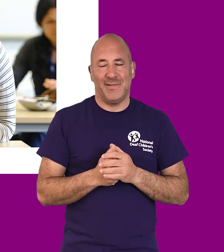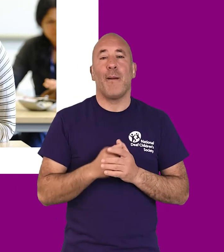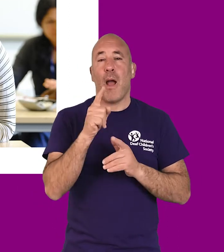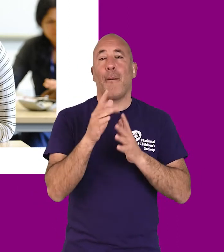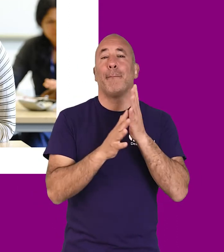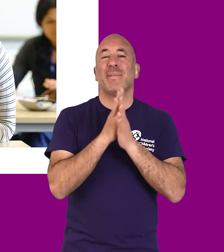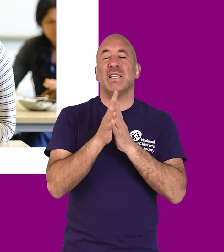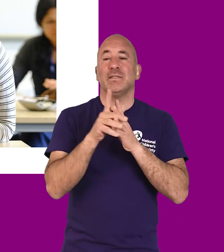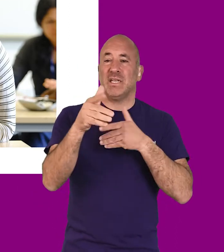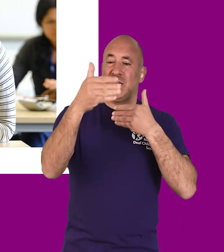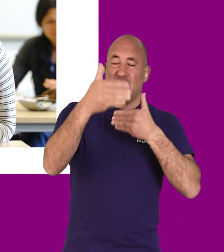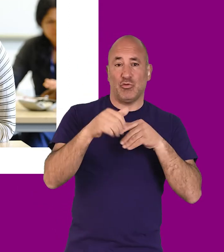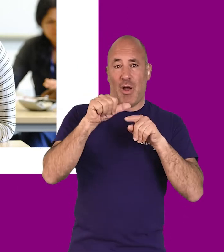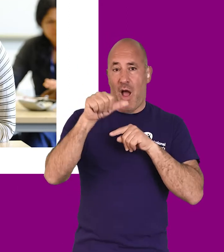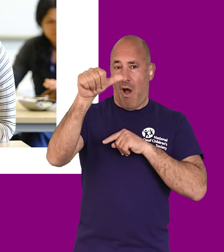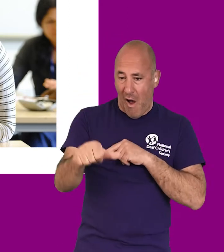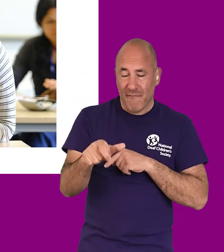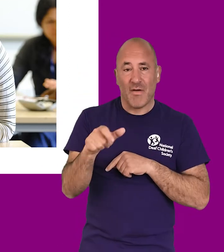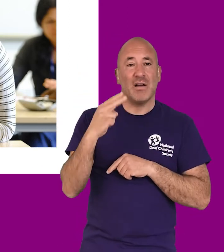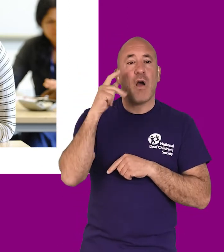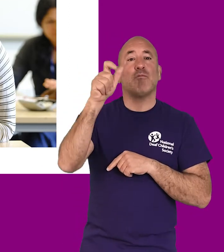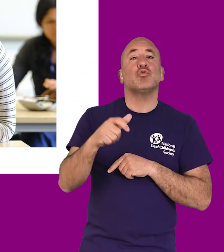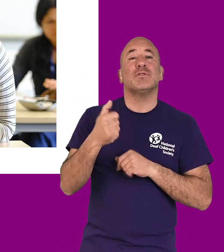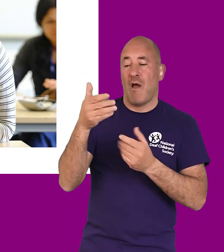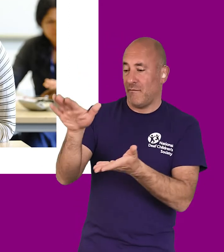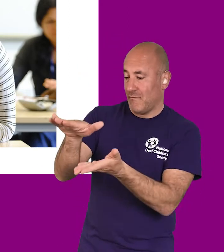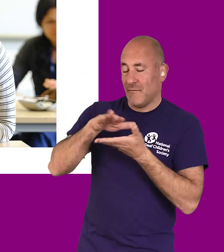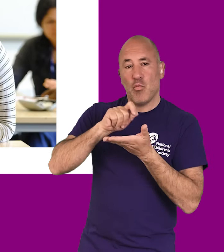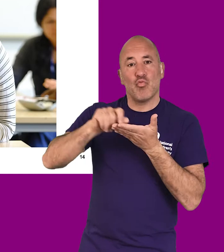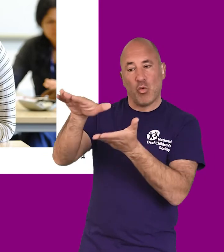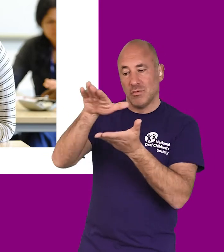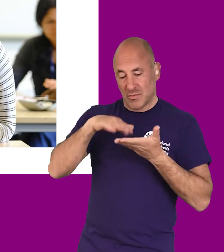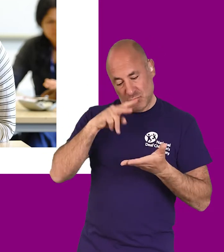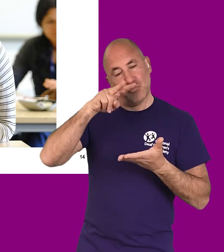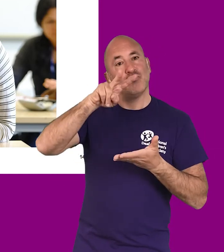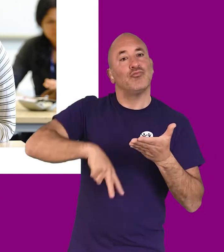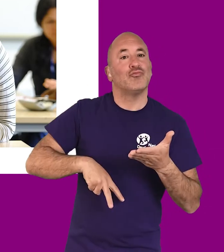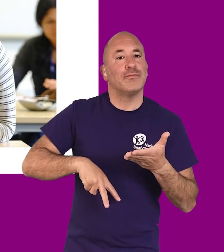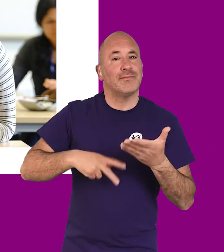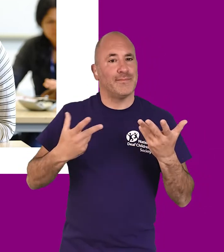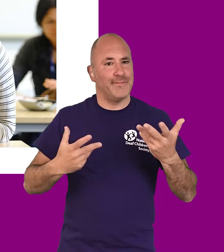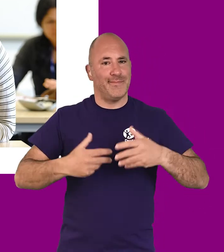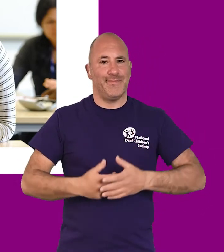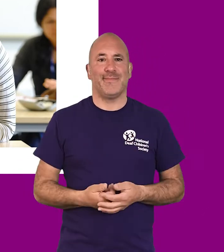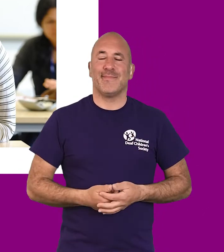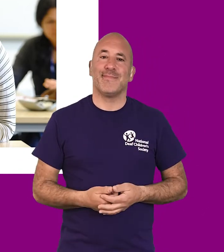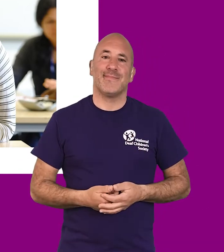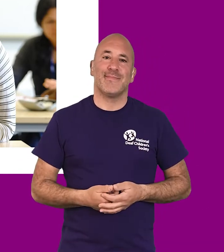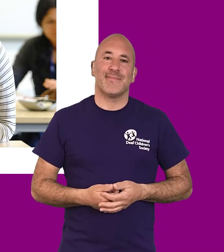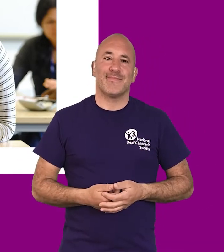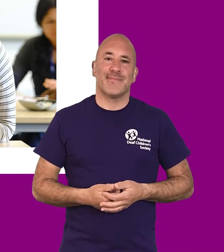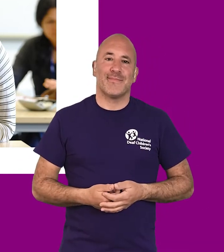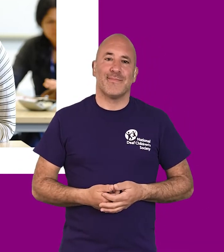suitable for following a presentation, but does mean that a deaf student has a set of notes after the session.